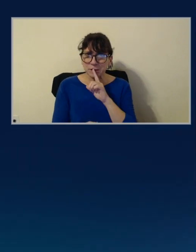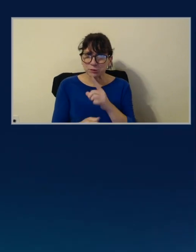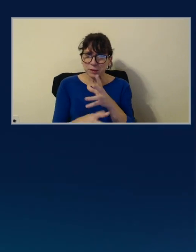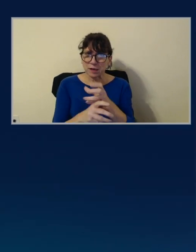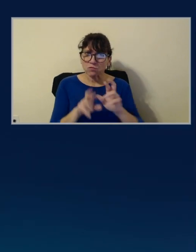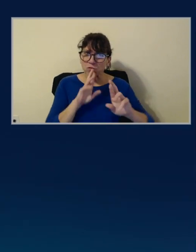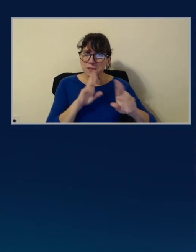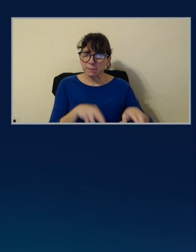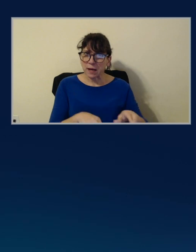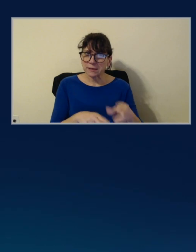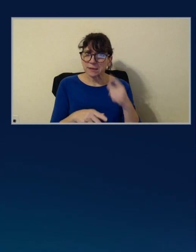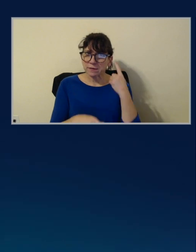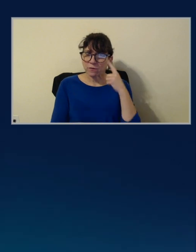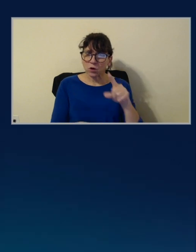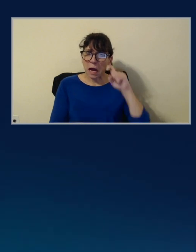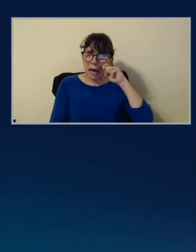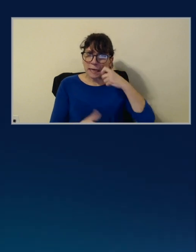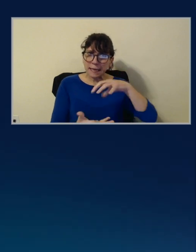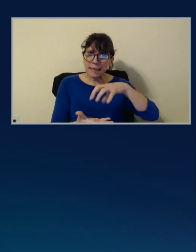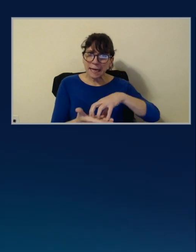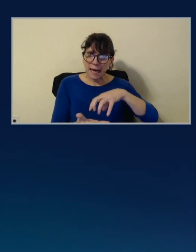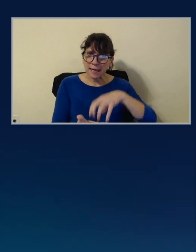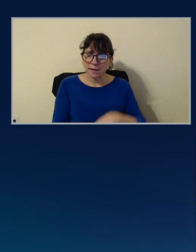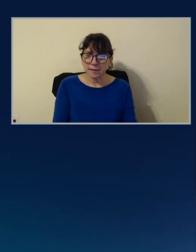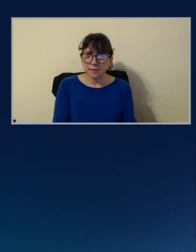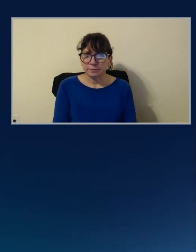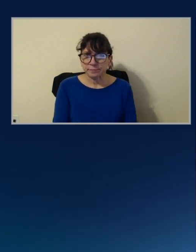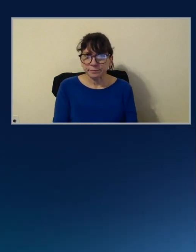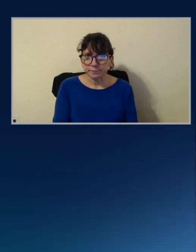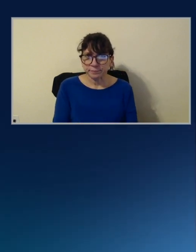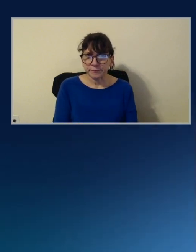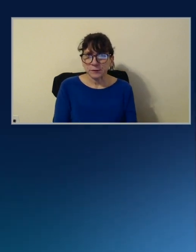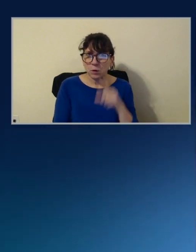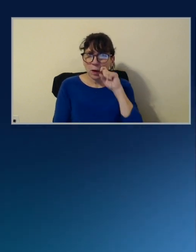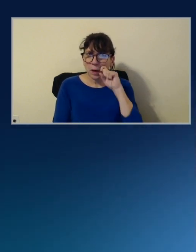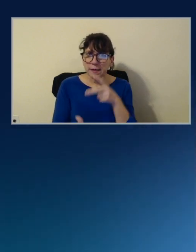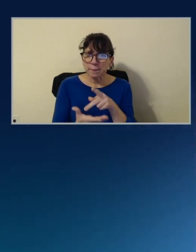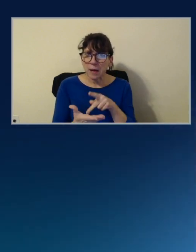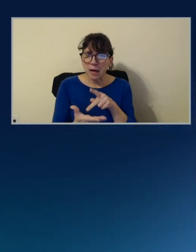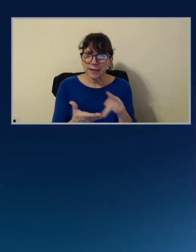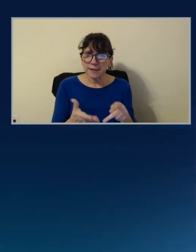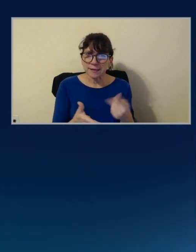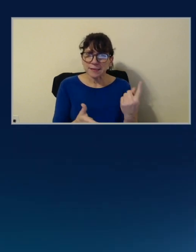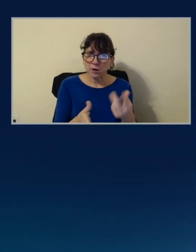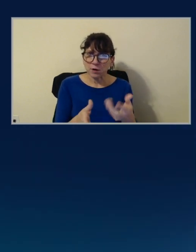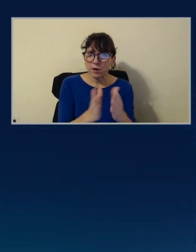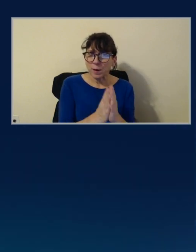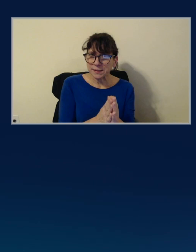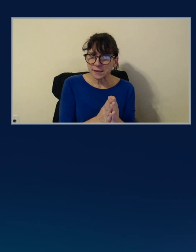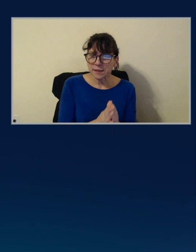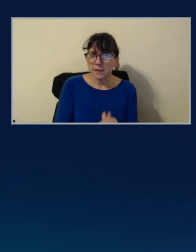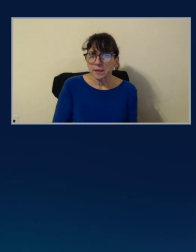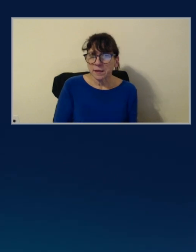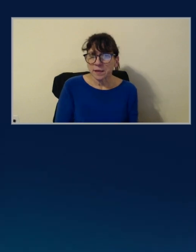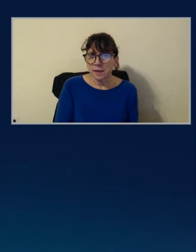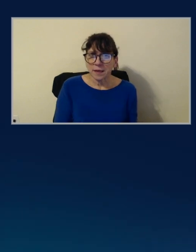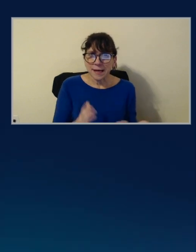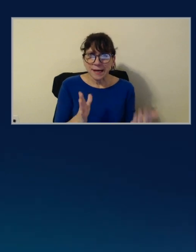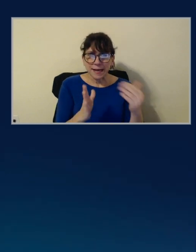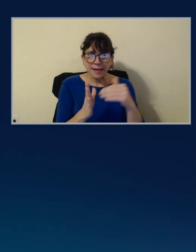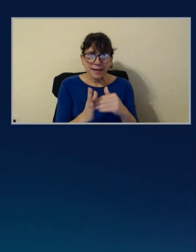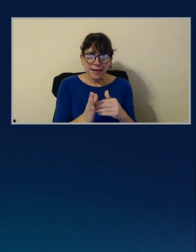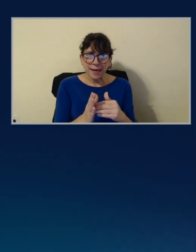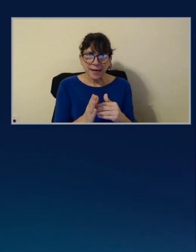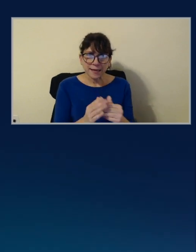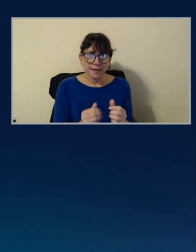as well for the onion cake Oh, that somebody, okay, or yeah. onion pie that somebody requested. And once again, why would you